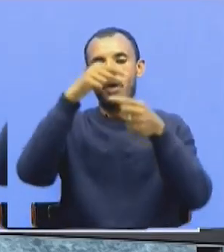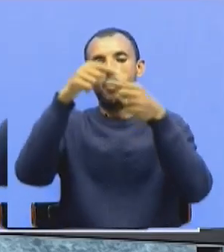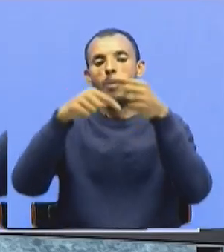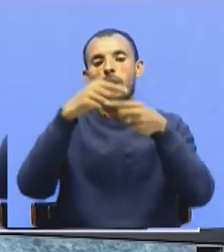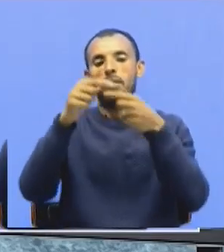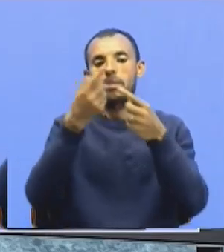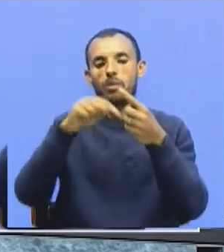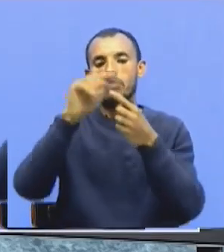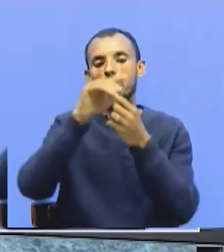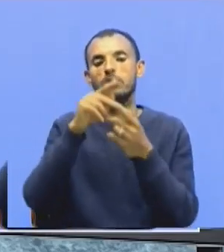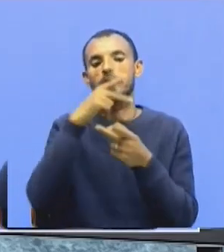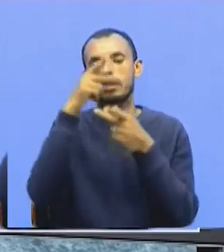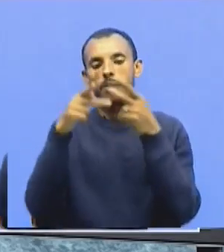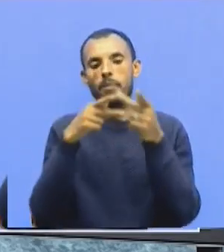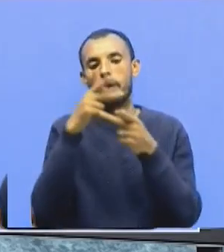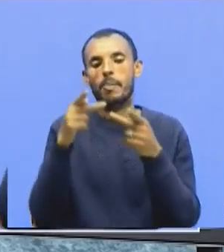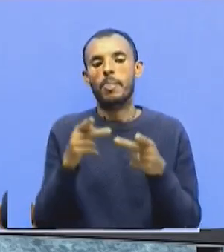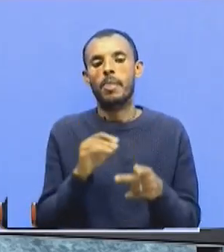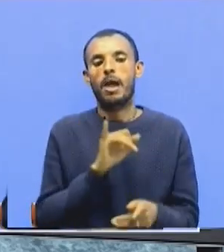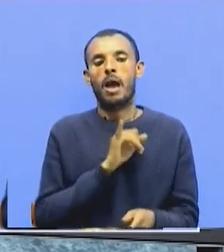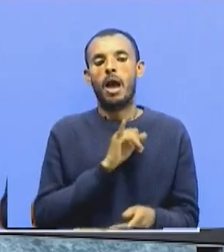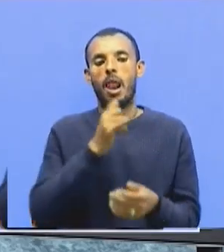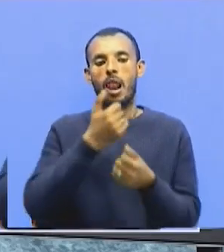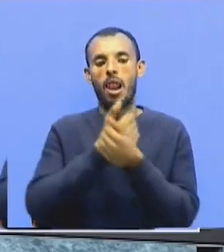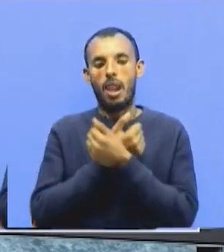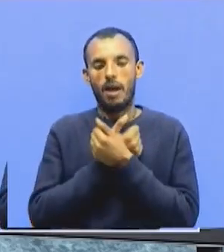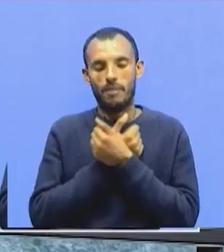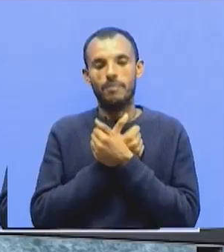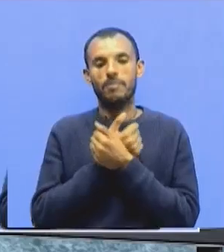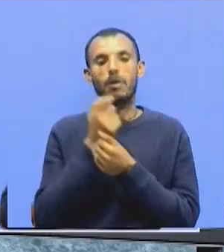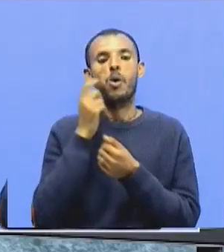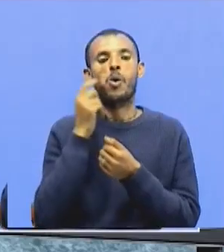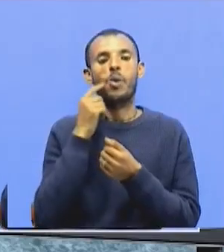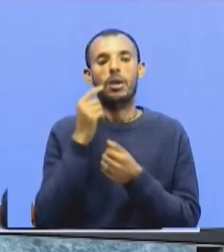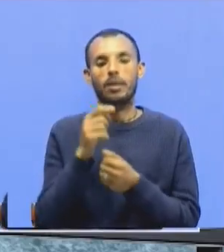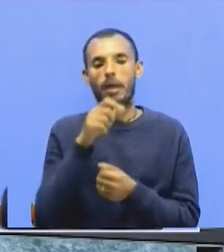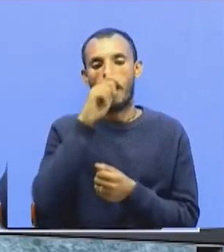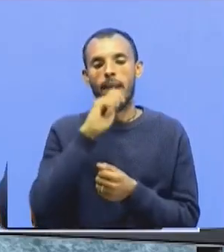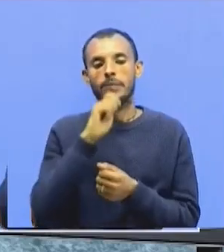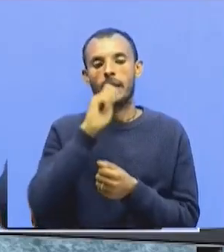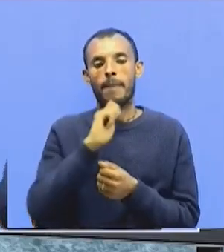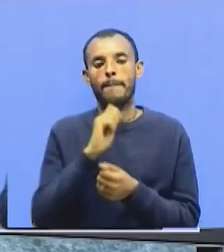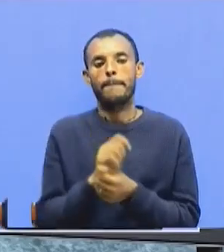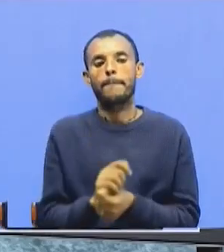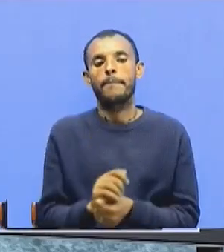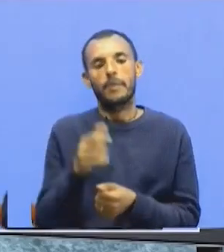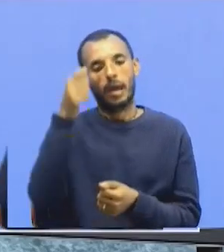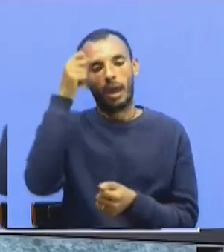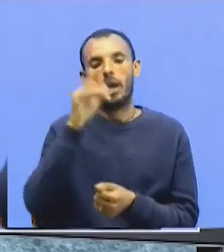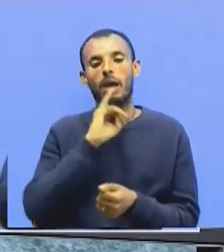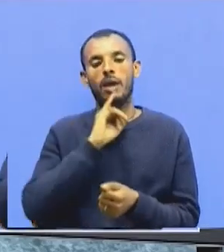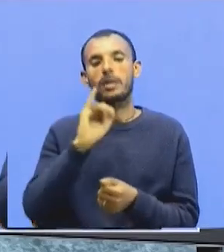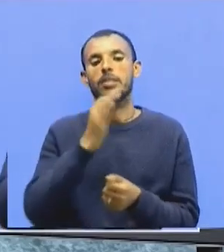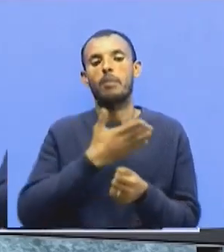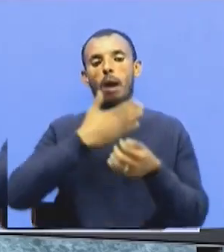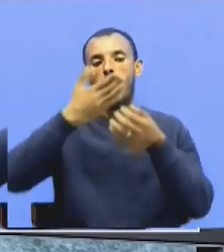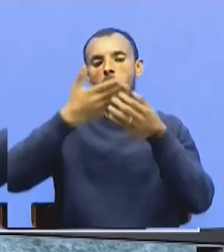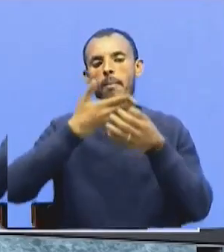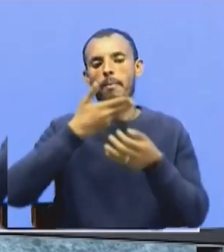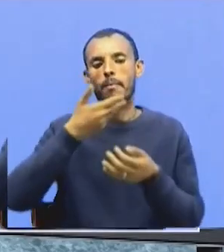to the park. I love chocolate ice cream. He is my best